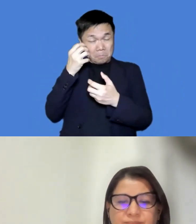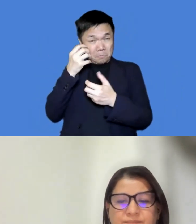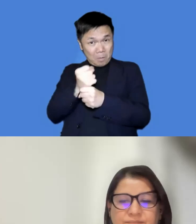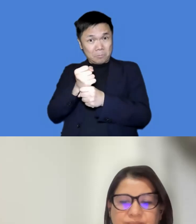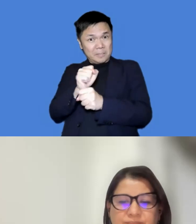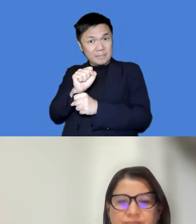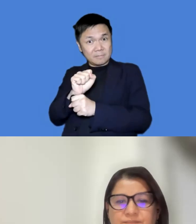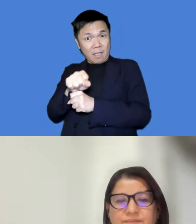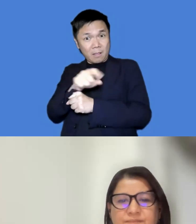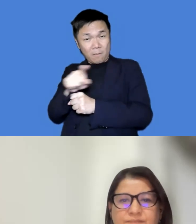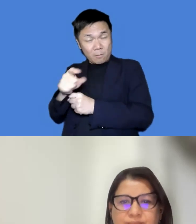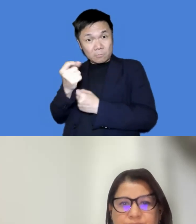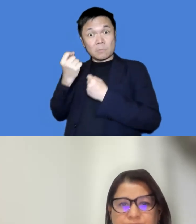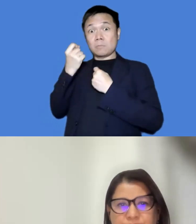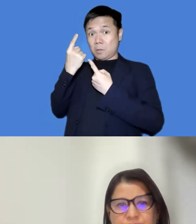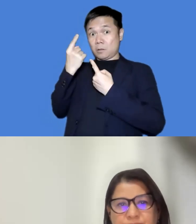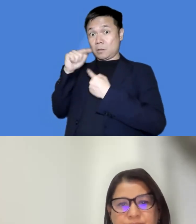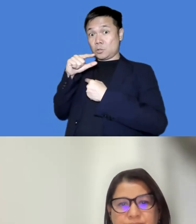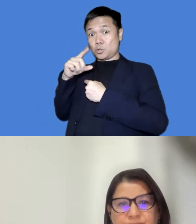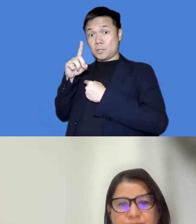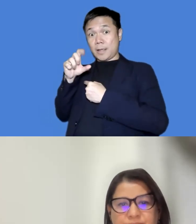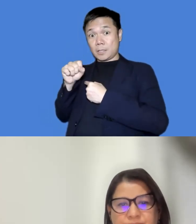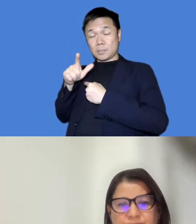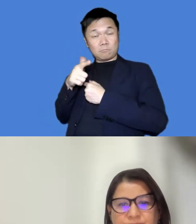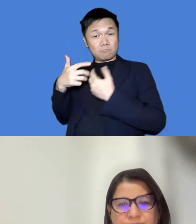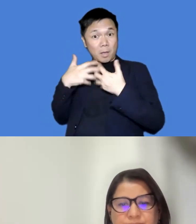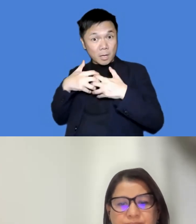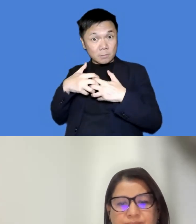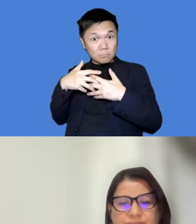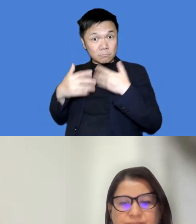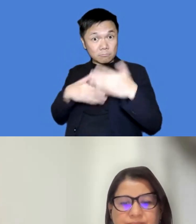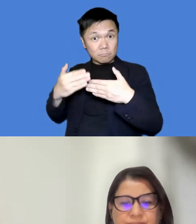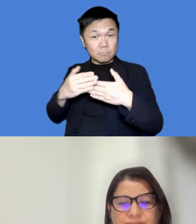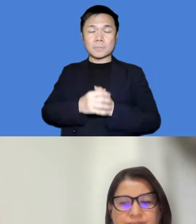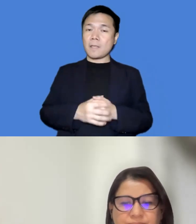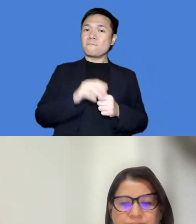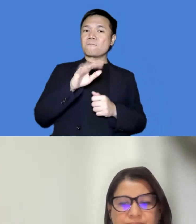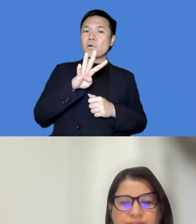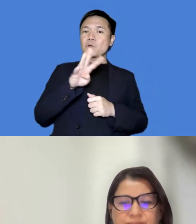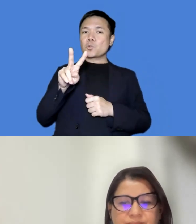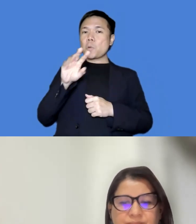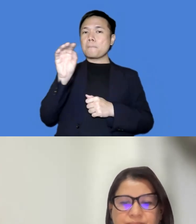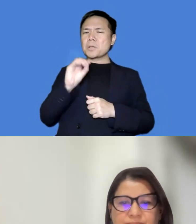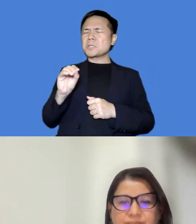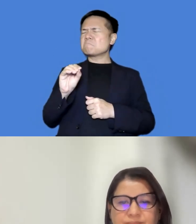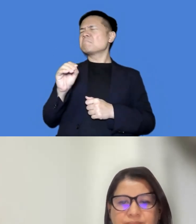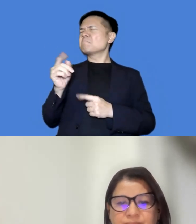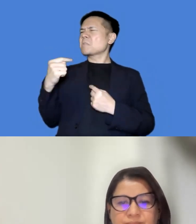feel about your understanding of the GDS mechanism? And 42% said somewhat